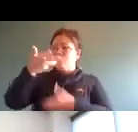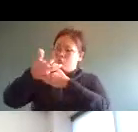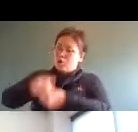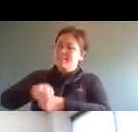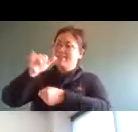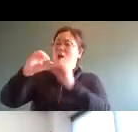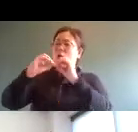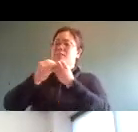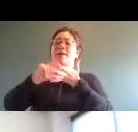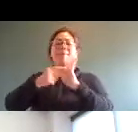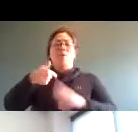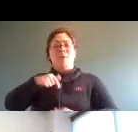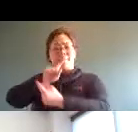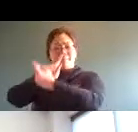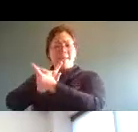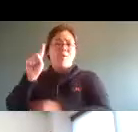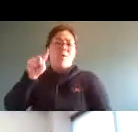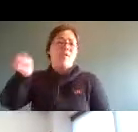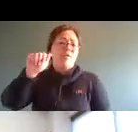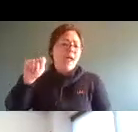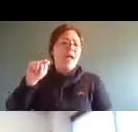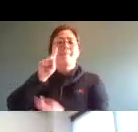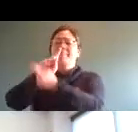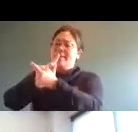meet them where they're at and where they feel comfortable.